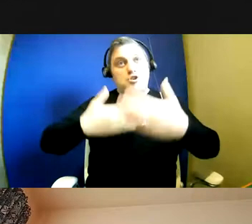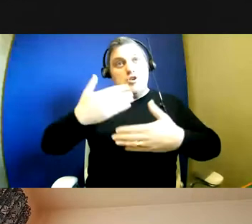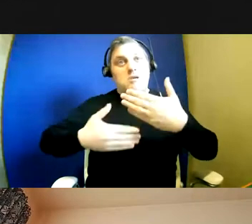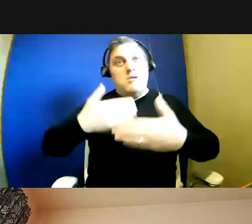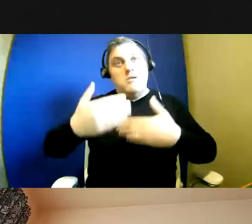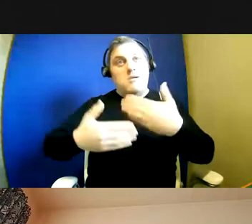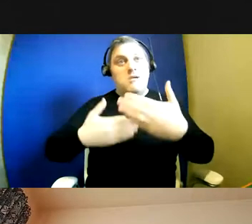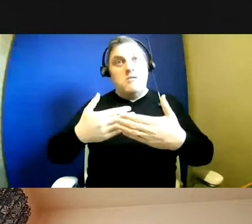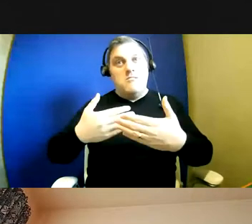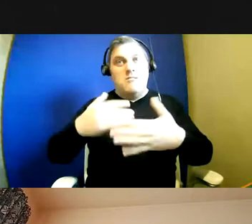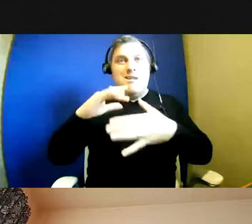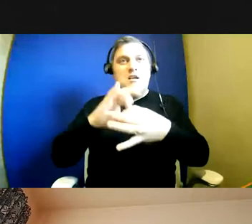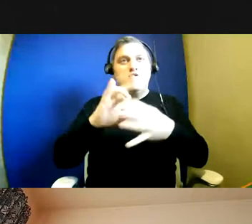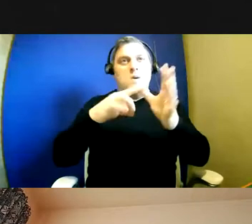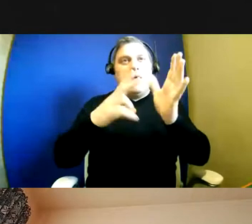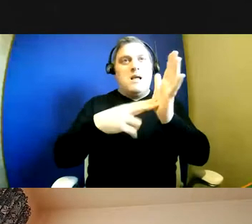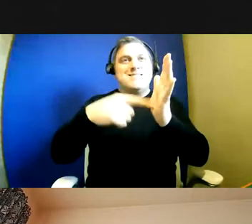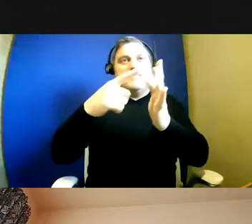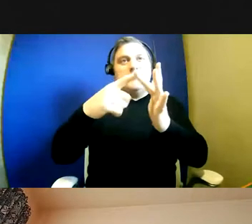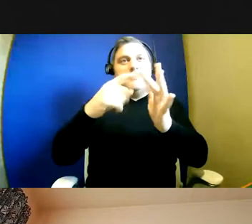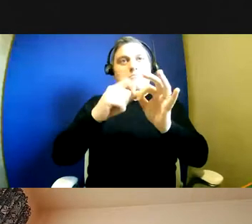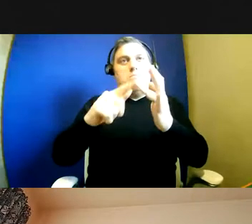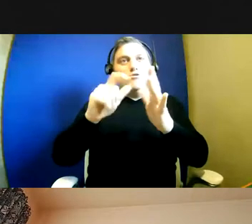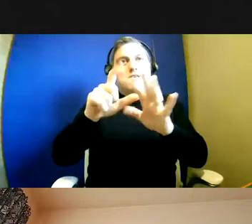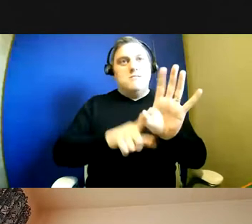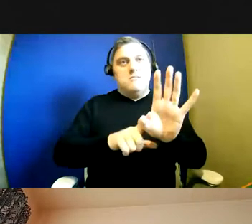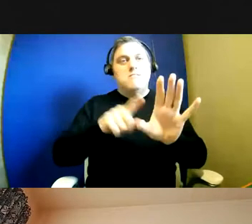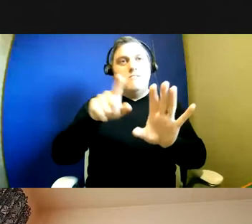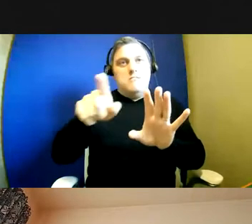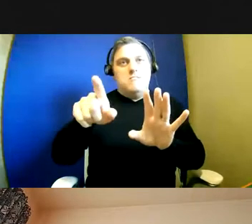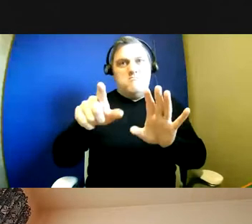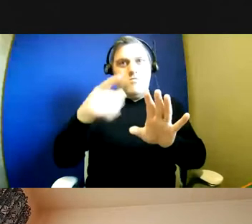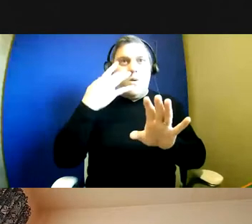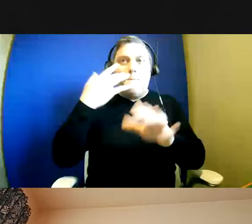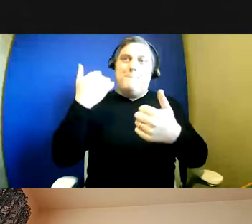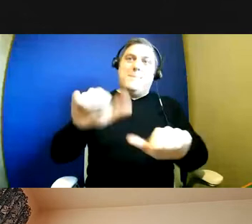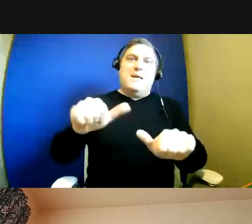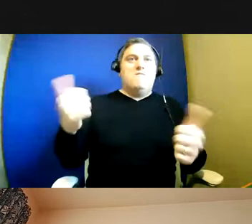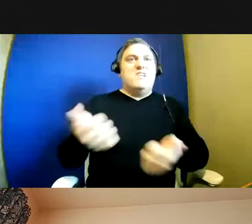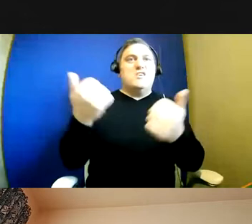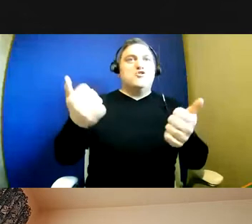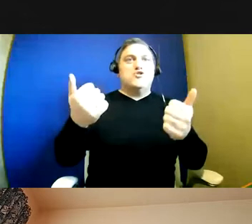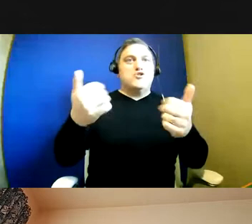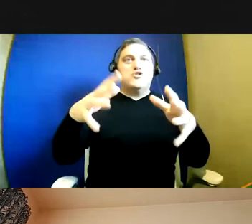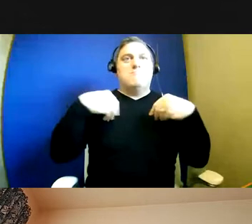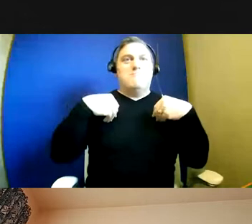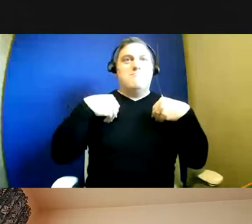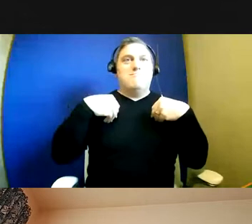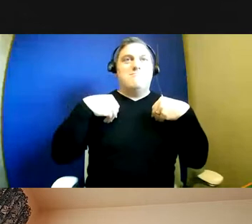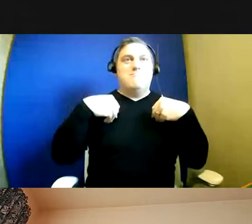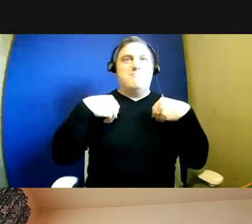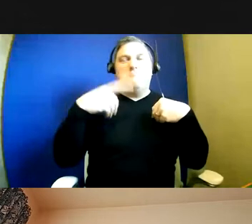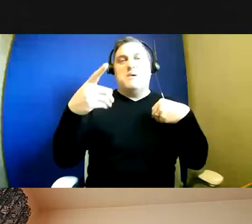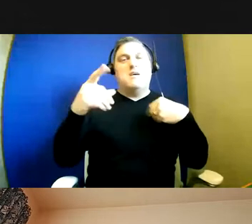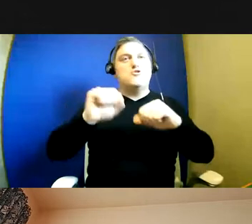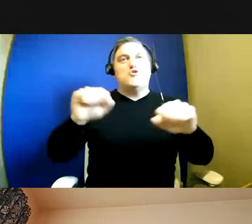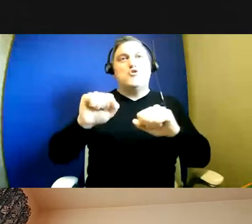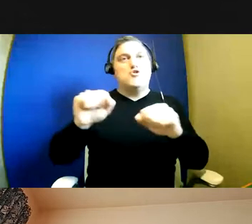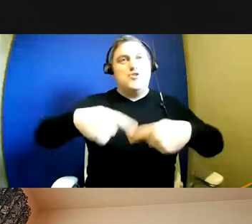ongoing about the antibodies that people have after a COVID infection. But that is still in development,